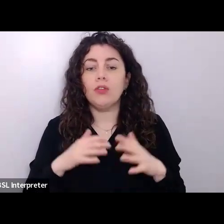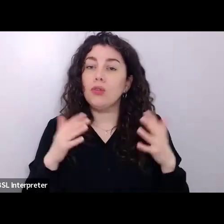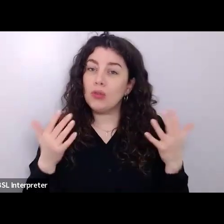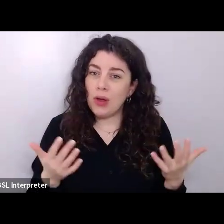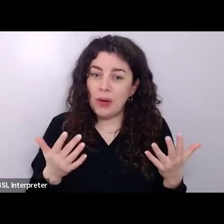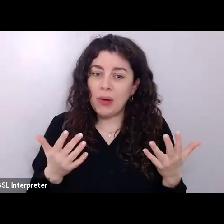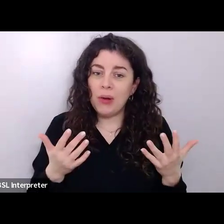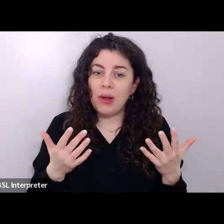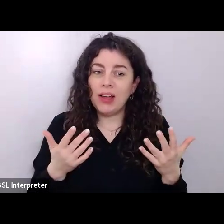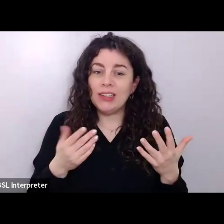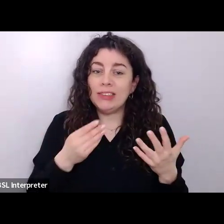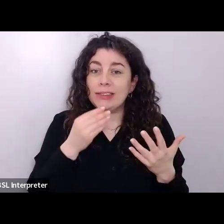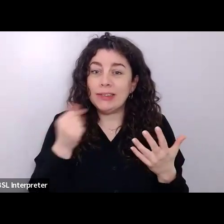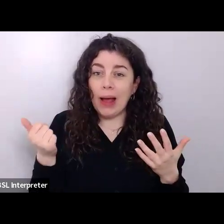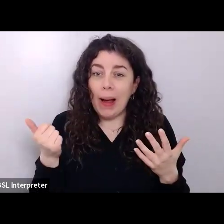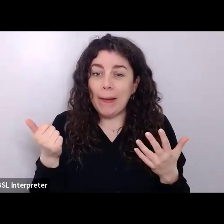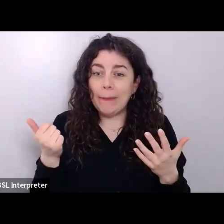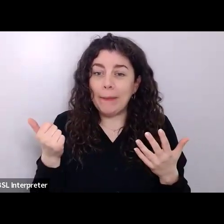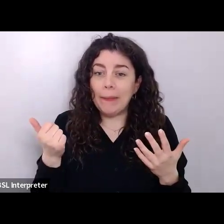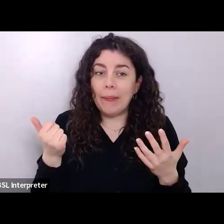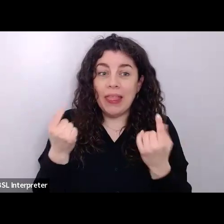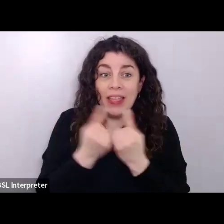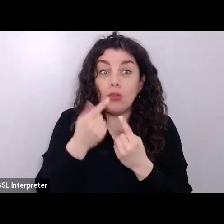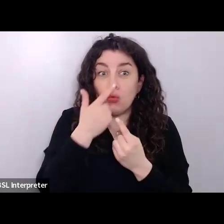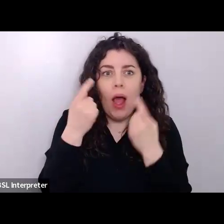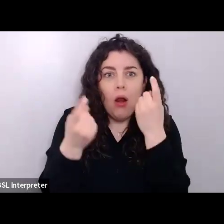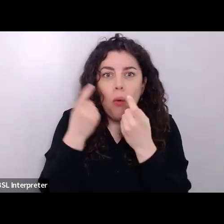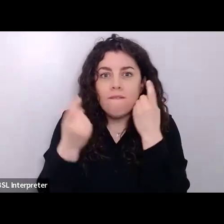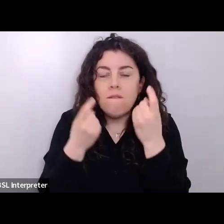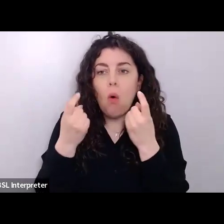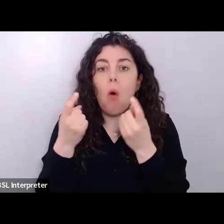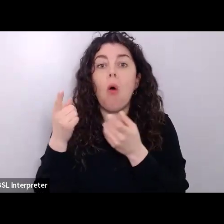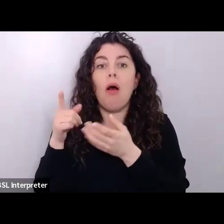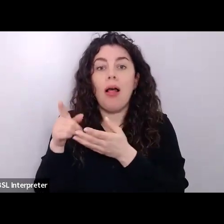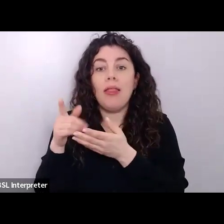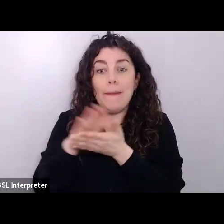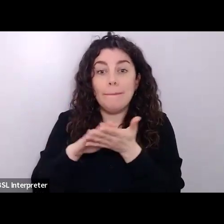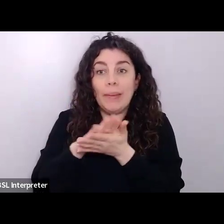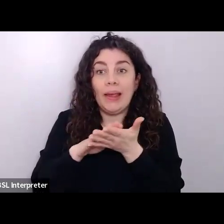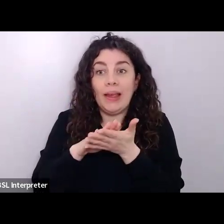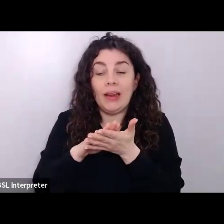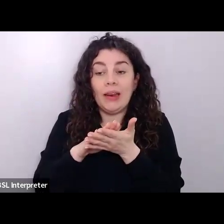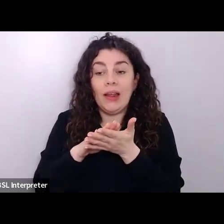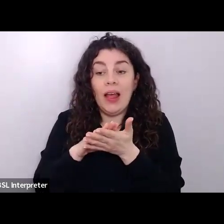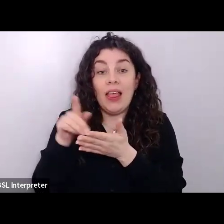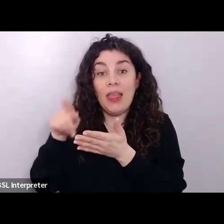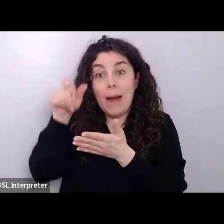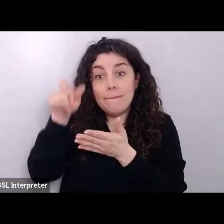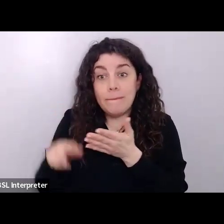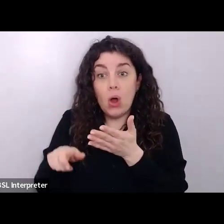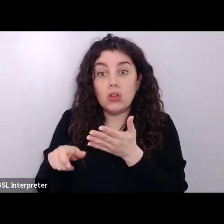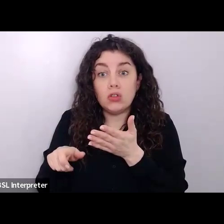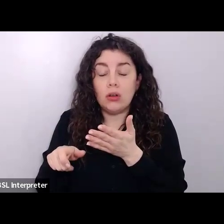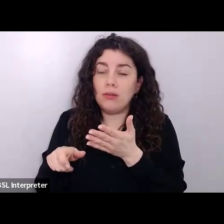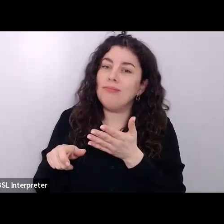are a few signals that you can look out for that might mean that employer is